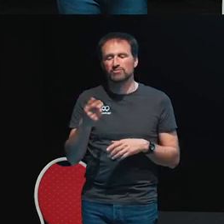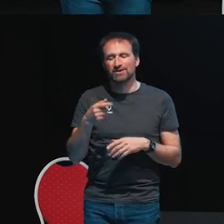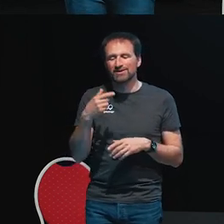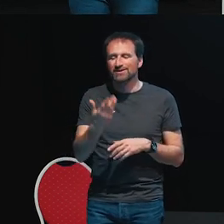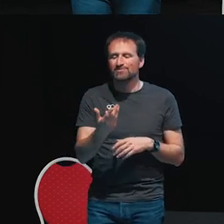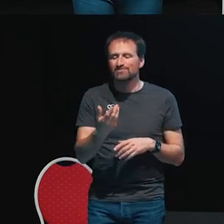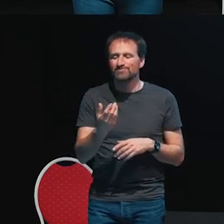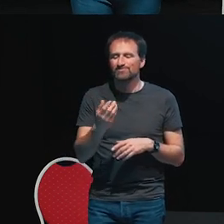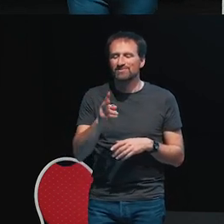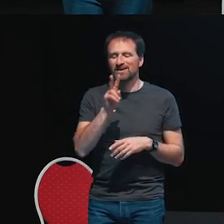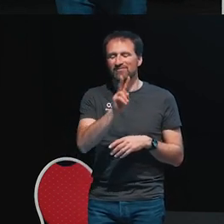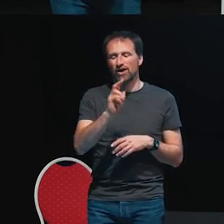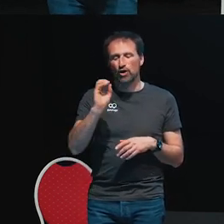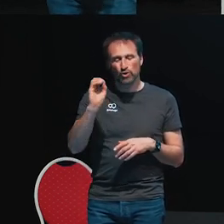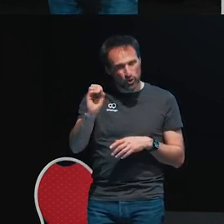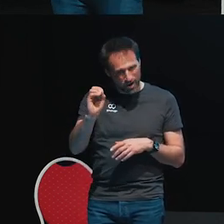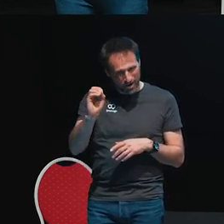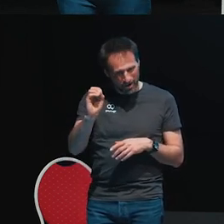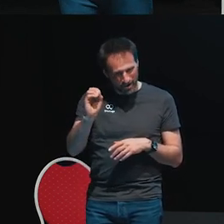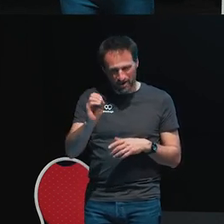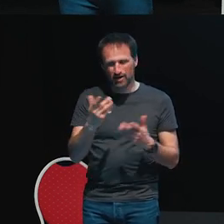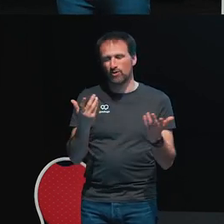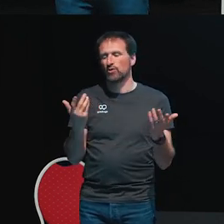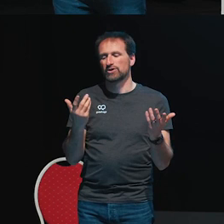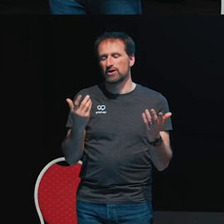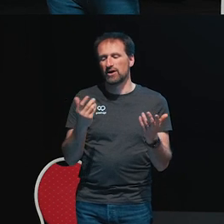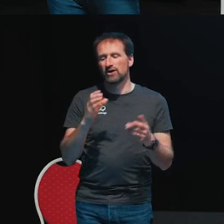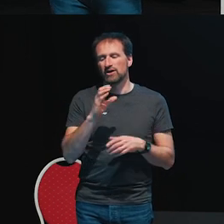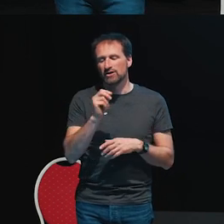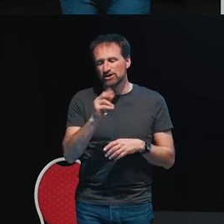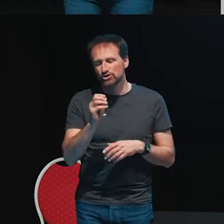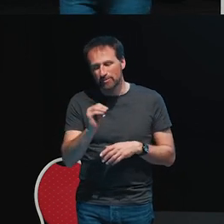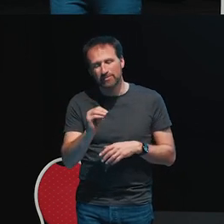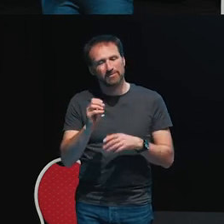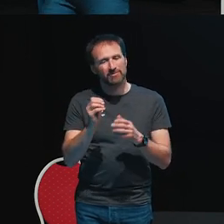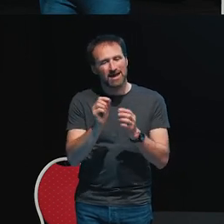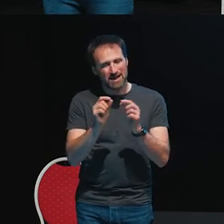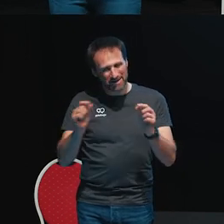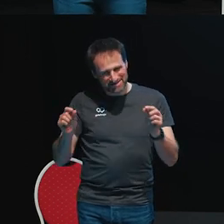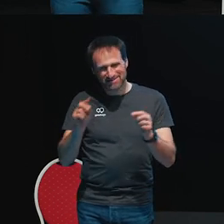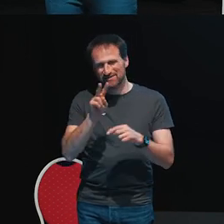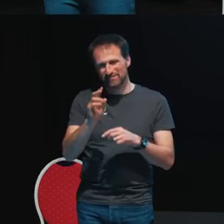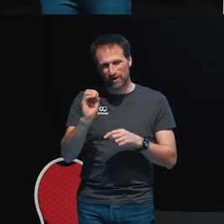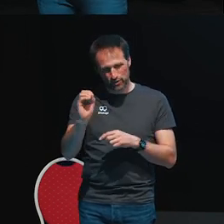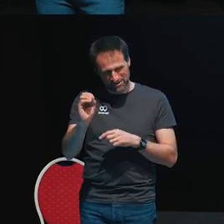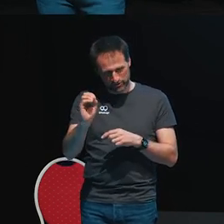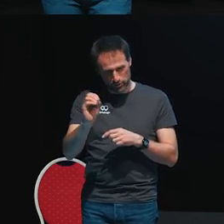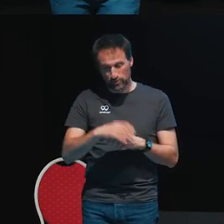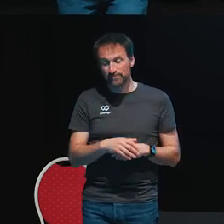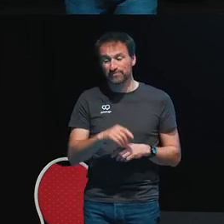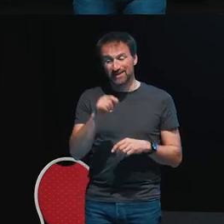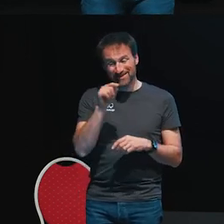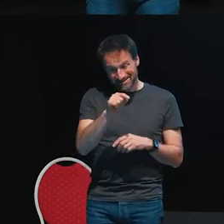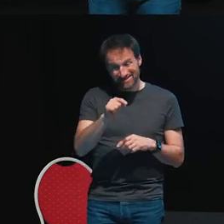So like Shadow DOM v0 or custom element v0 things. Like custom elements and web component specification is shipping, but the version that's shipping